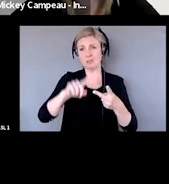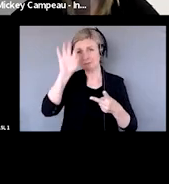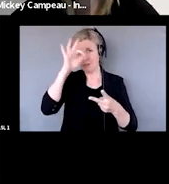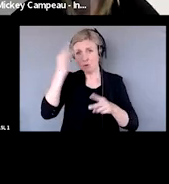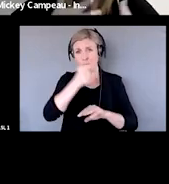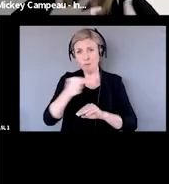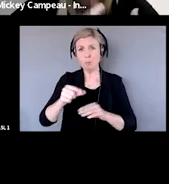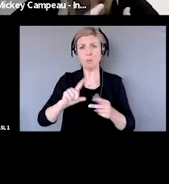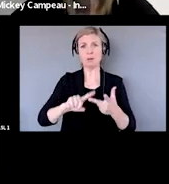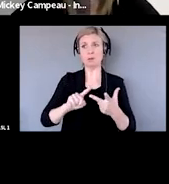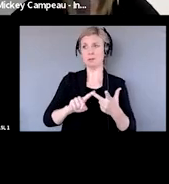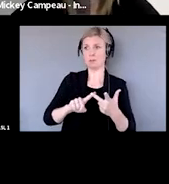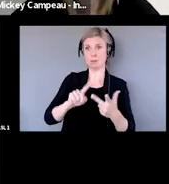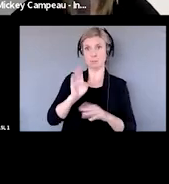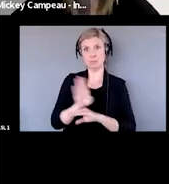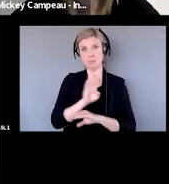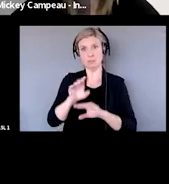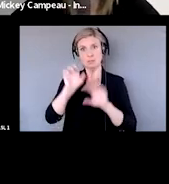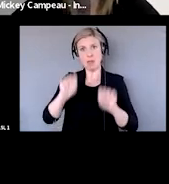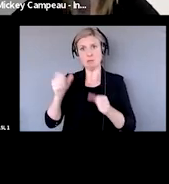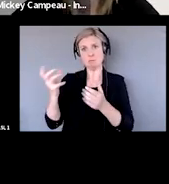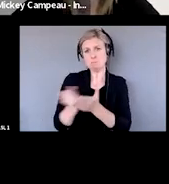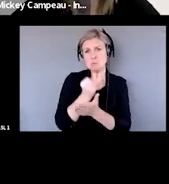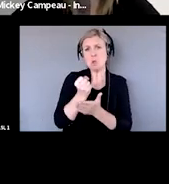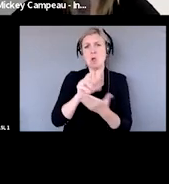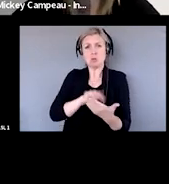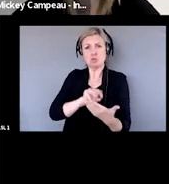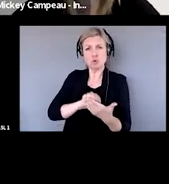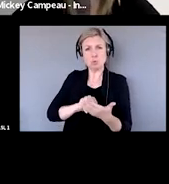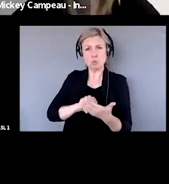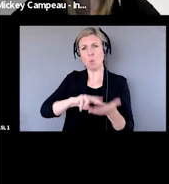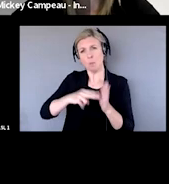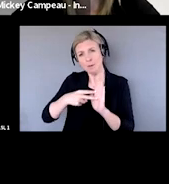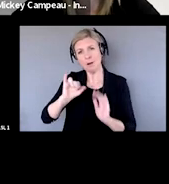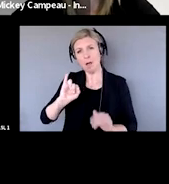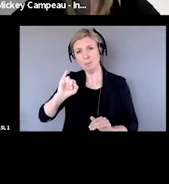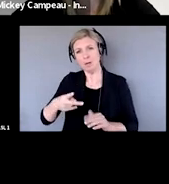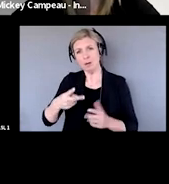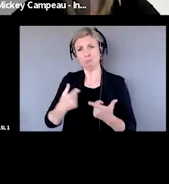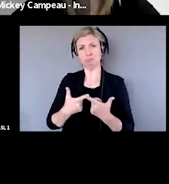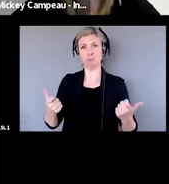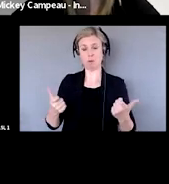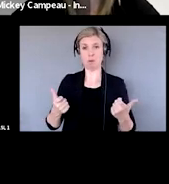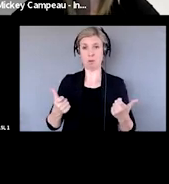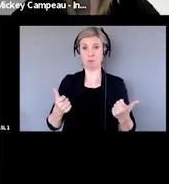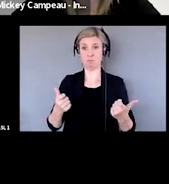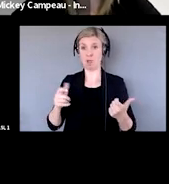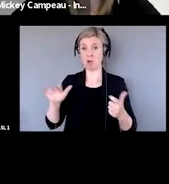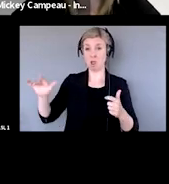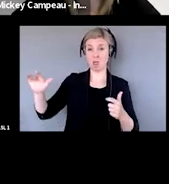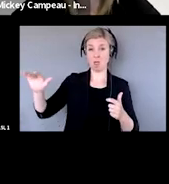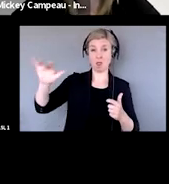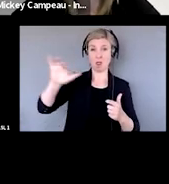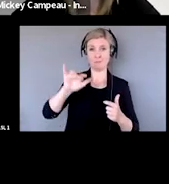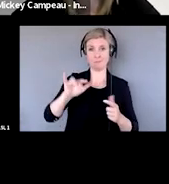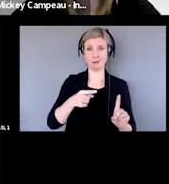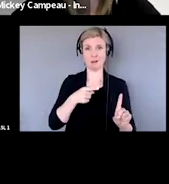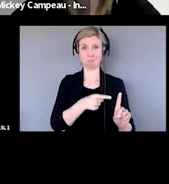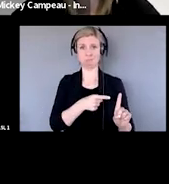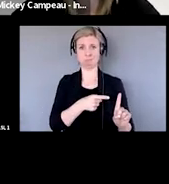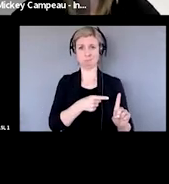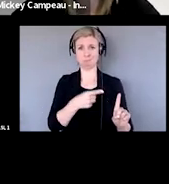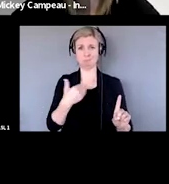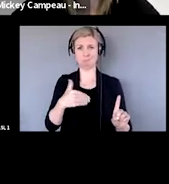the support and learning what intellectual property is, I think he is probably one of the best people that we could have here sharing